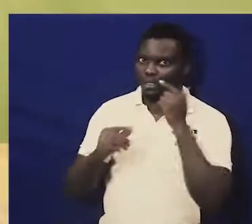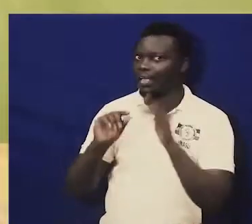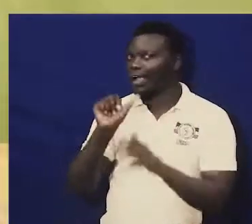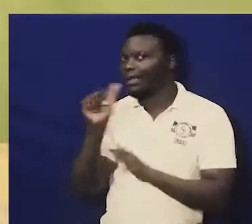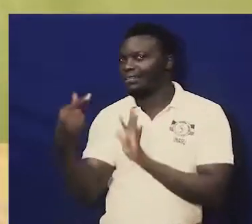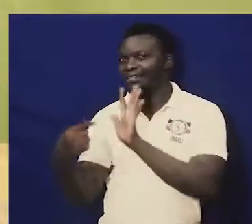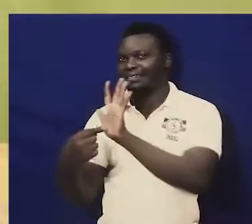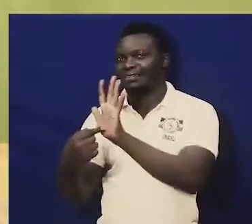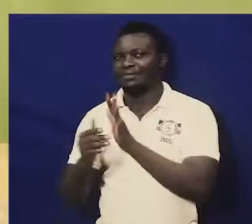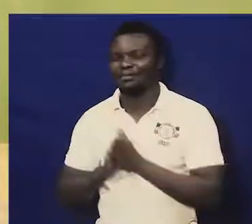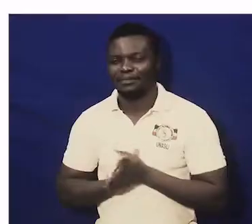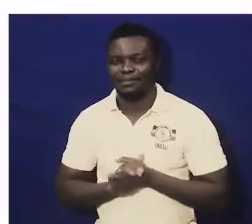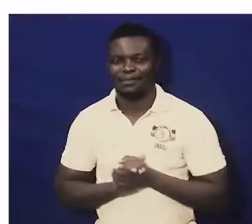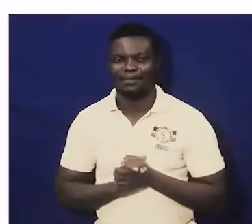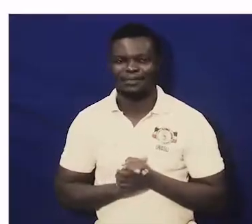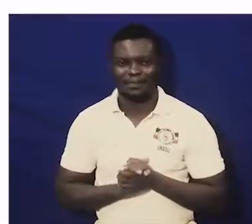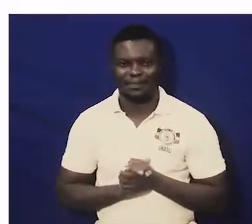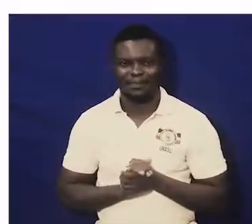example.